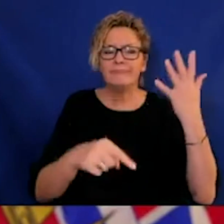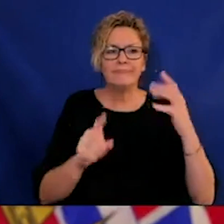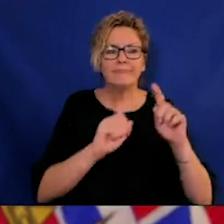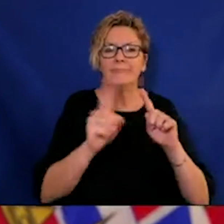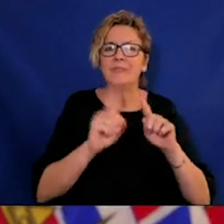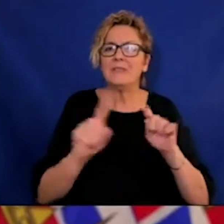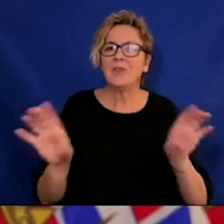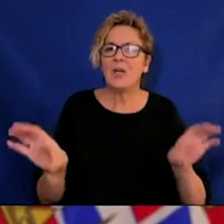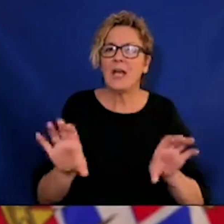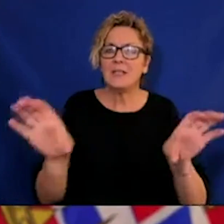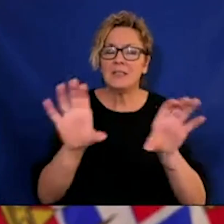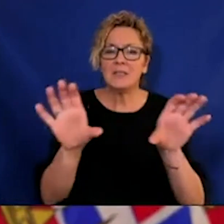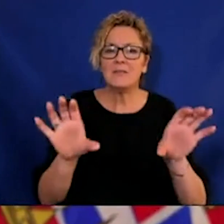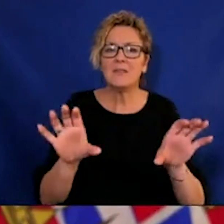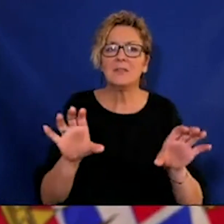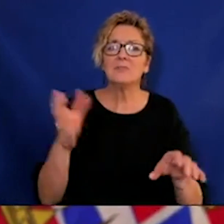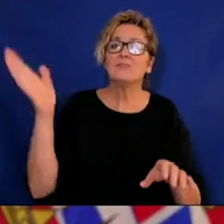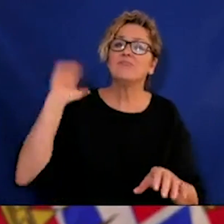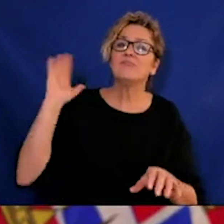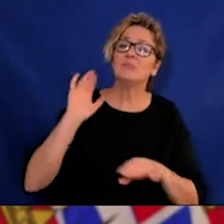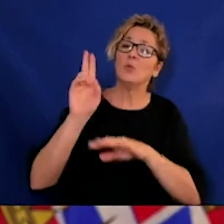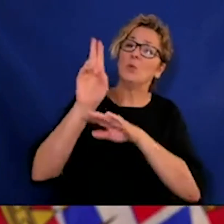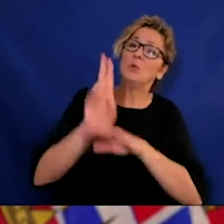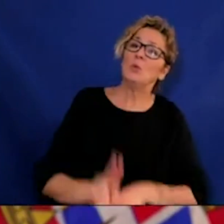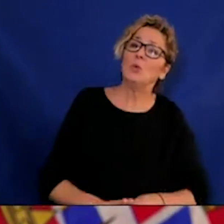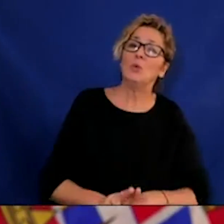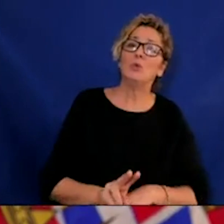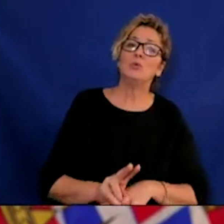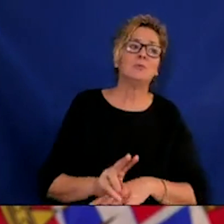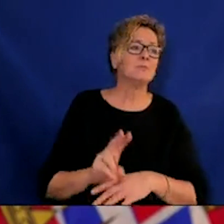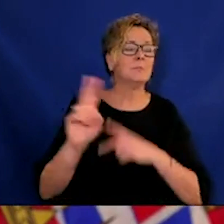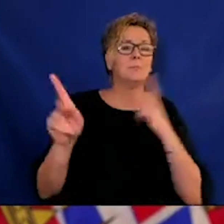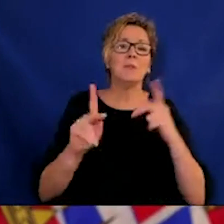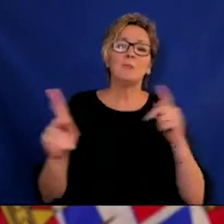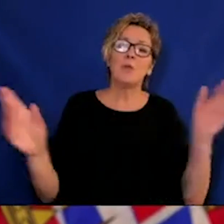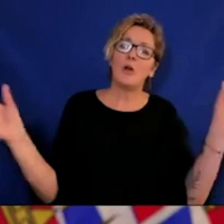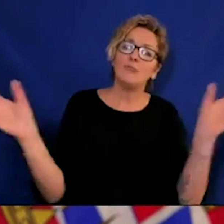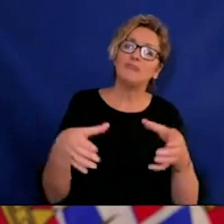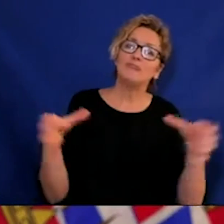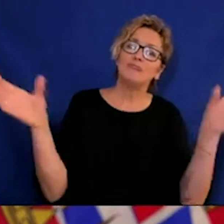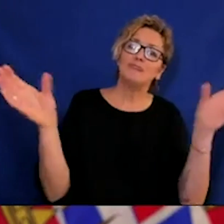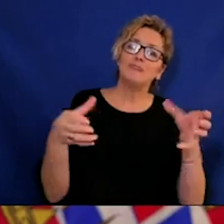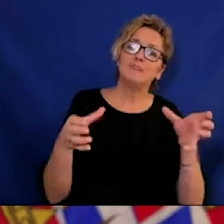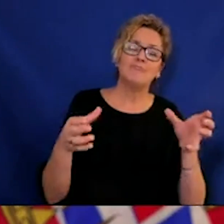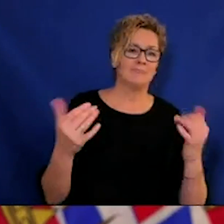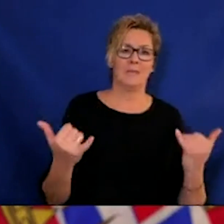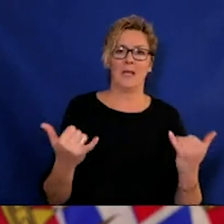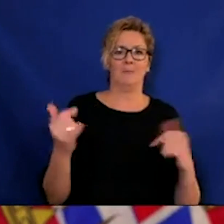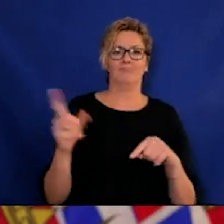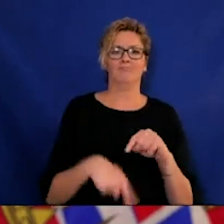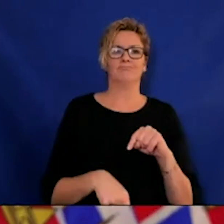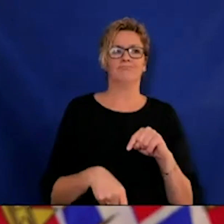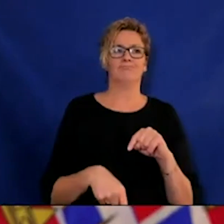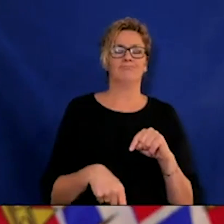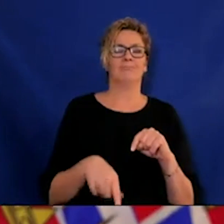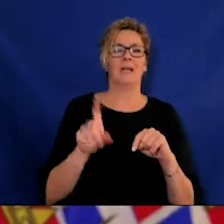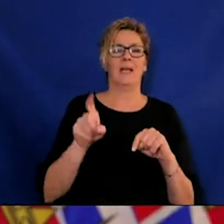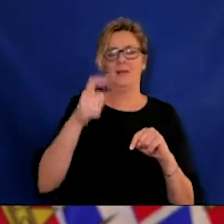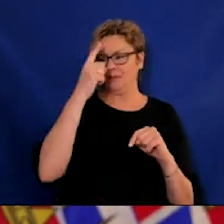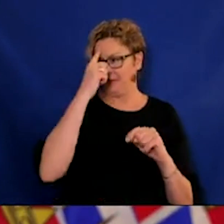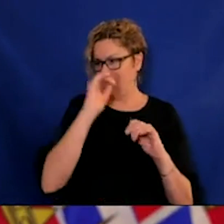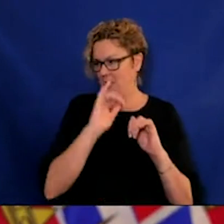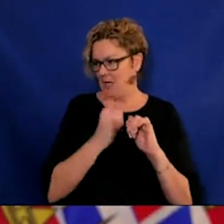and daily life activities we would normally do together, we must now do apart. Despite